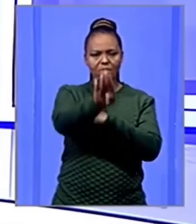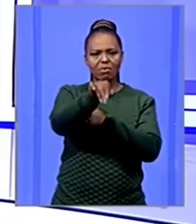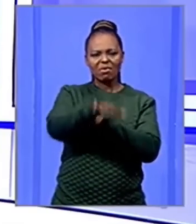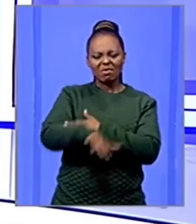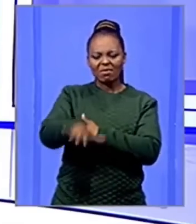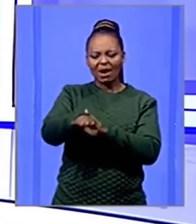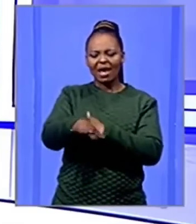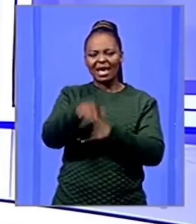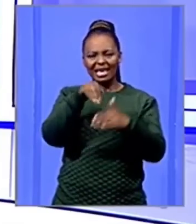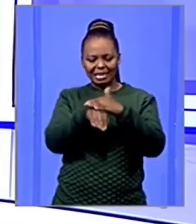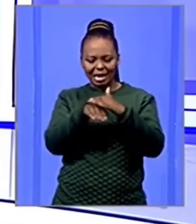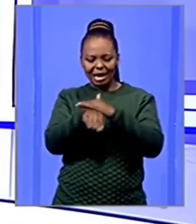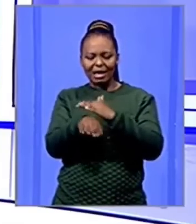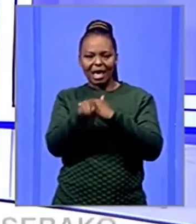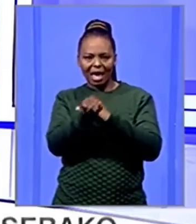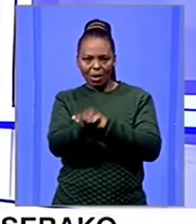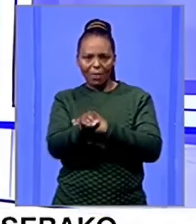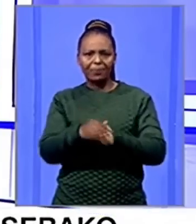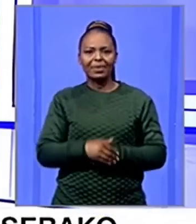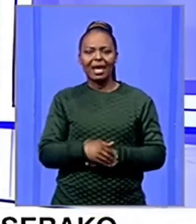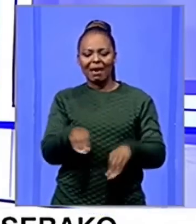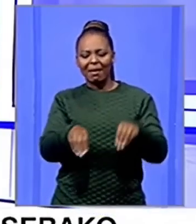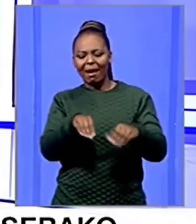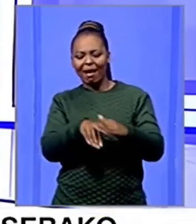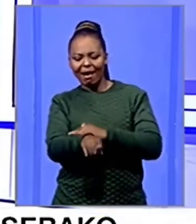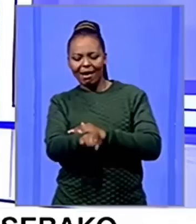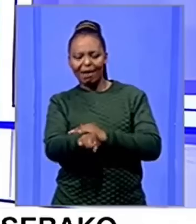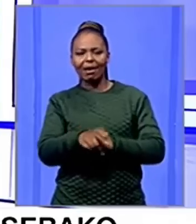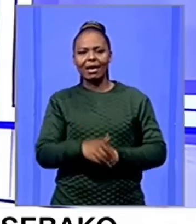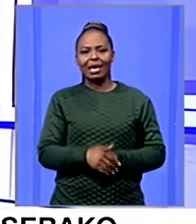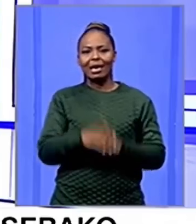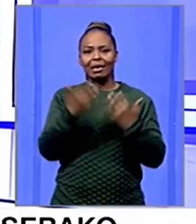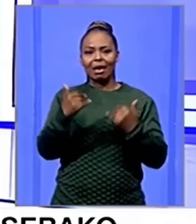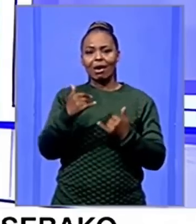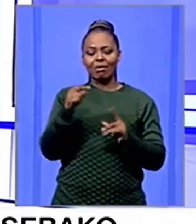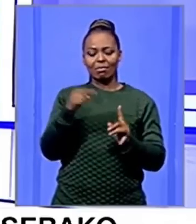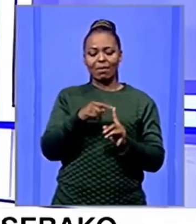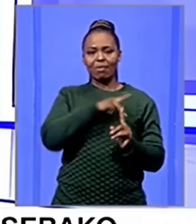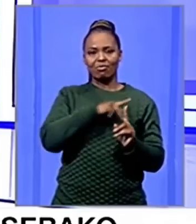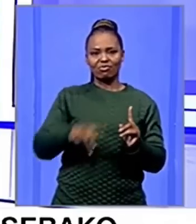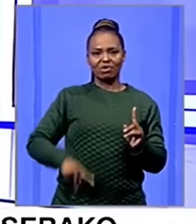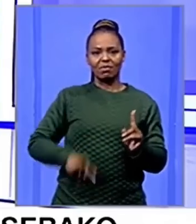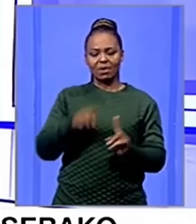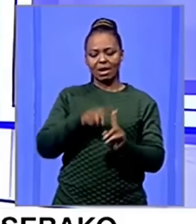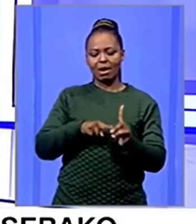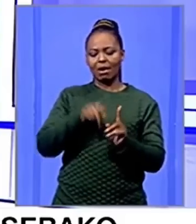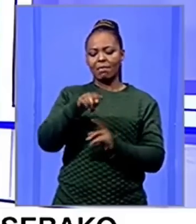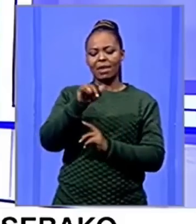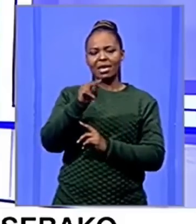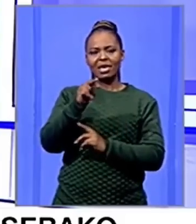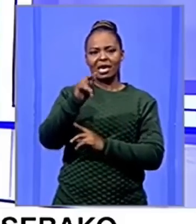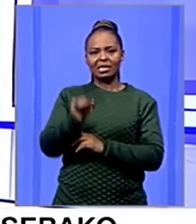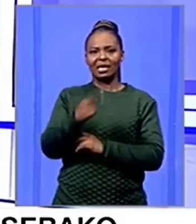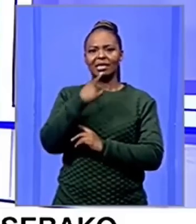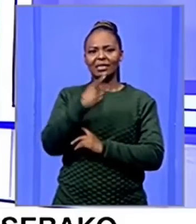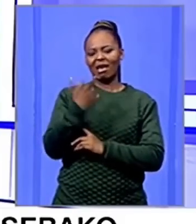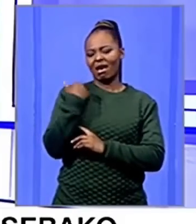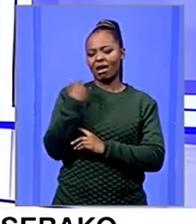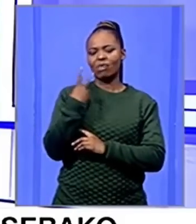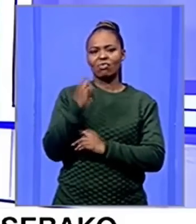Go ya ka tonakgolo ya Gauteng Panyaza Lesufi, lefapha le bone tiragalo ya ga jana e batlile tshwana le ya